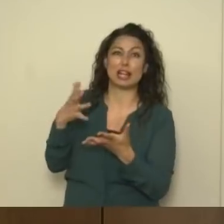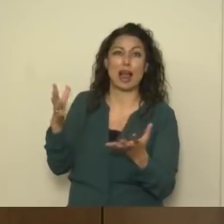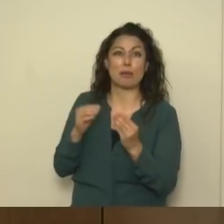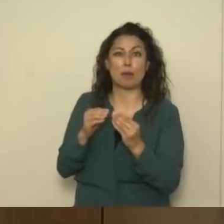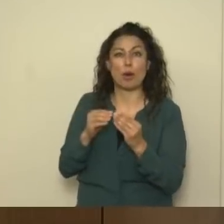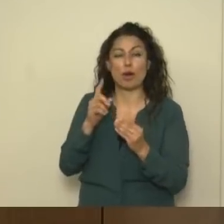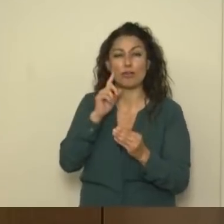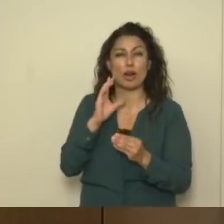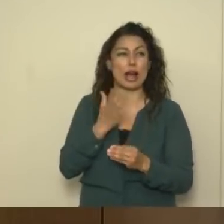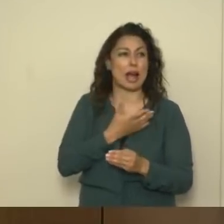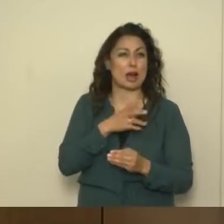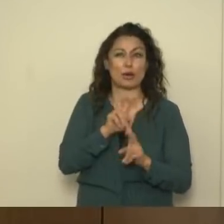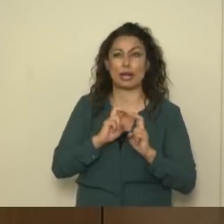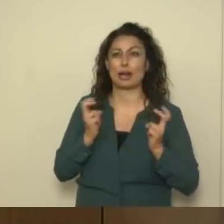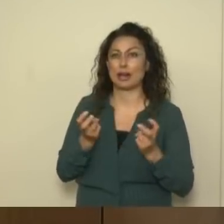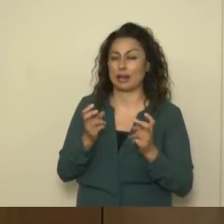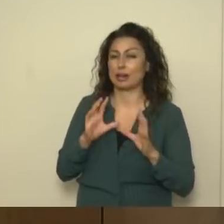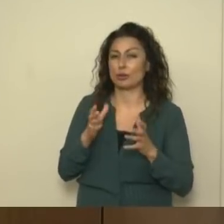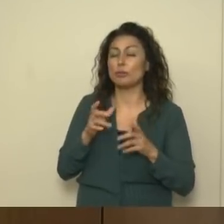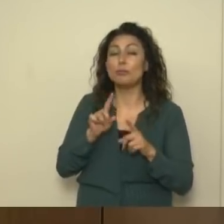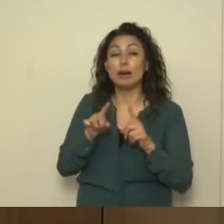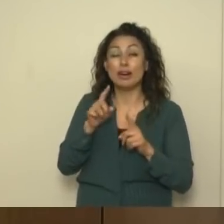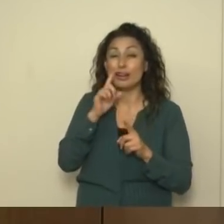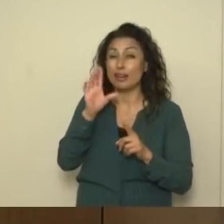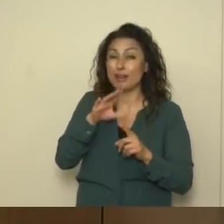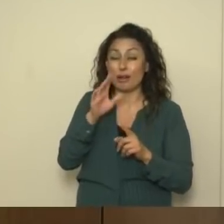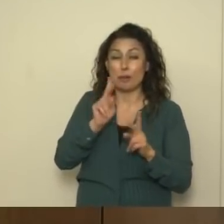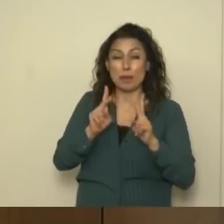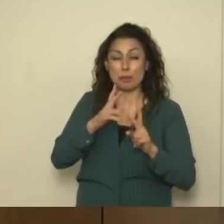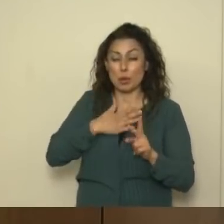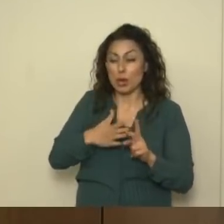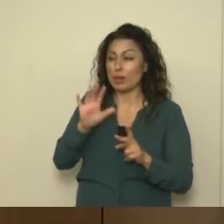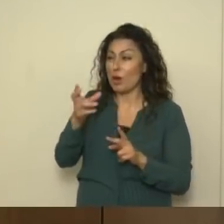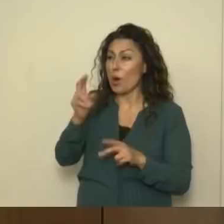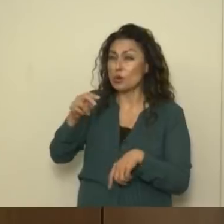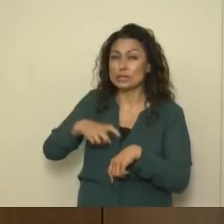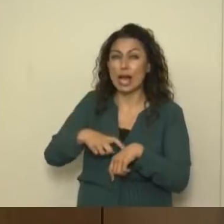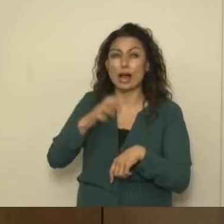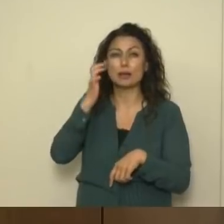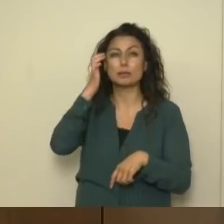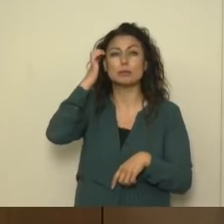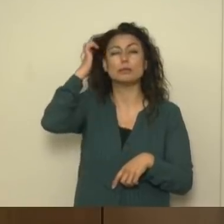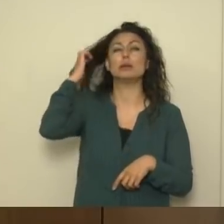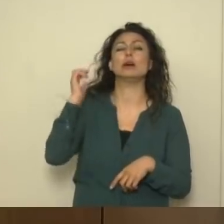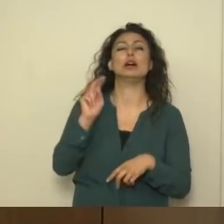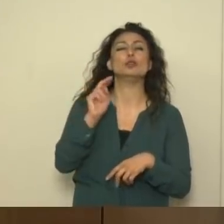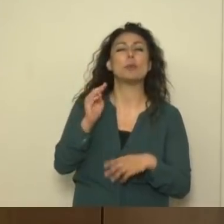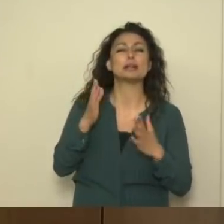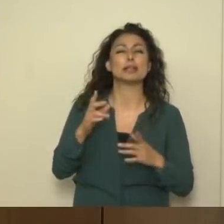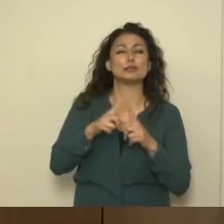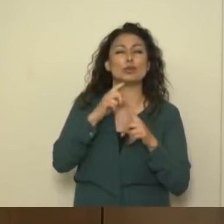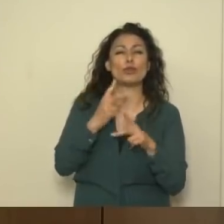for the cabinet. But it just shows that, you know, people are willing on their own time, New Mexicans, to figure out a better way